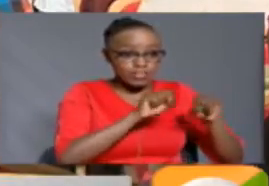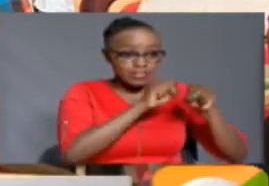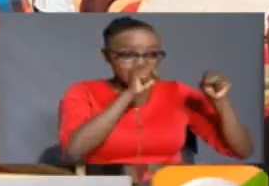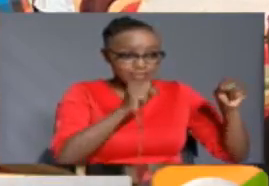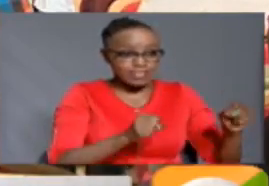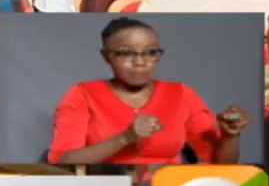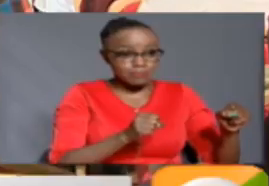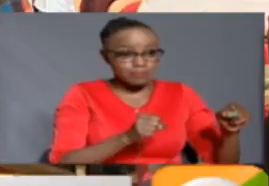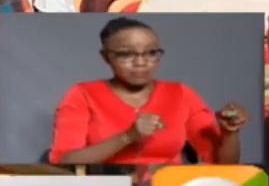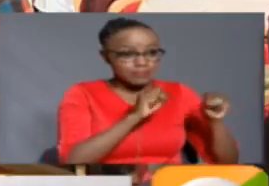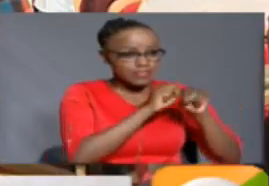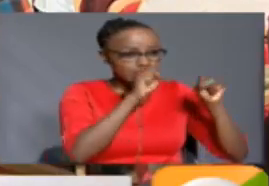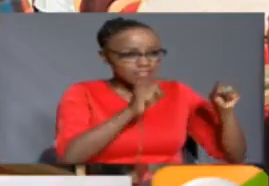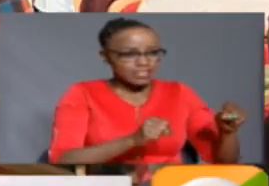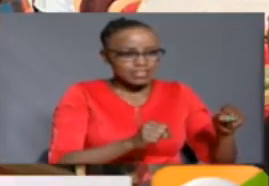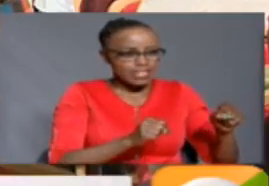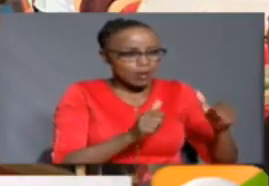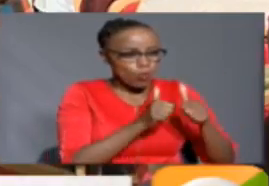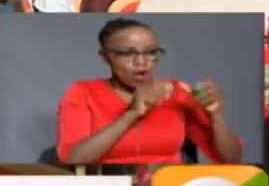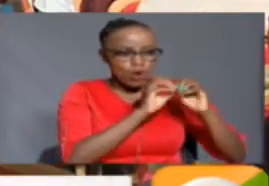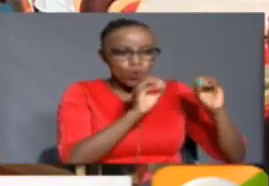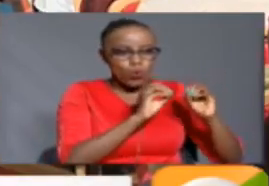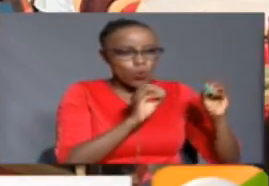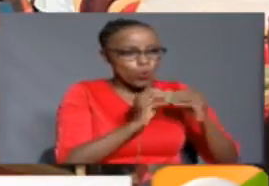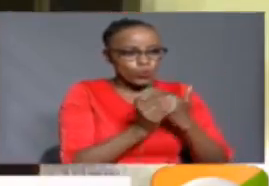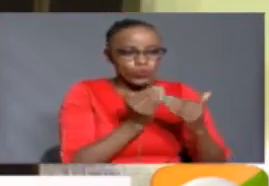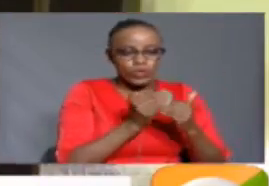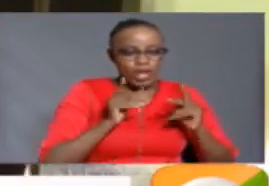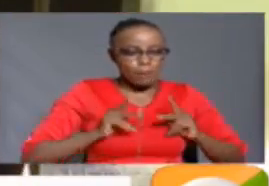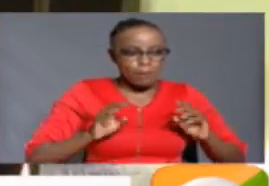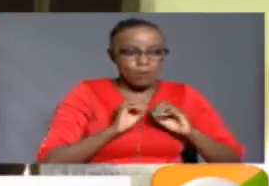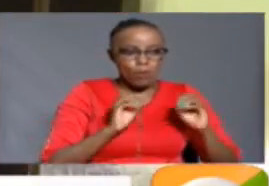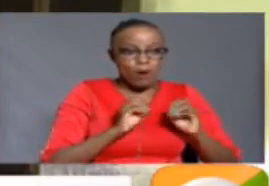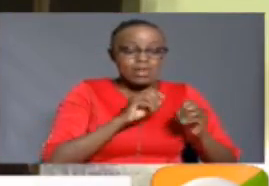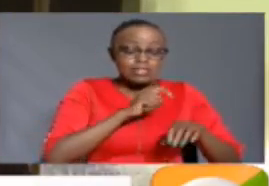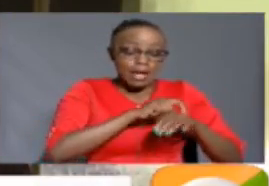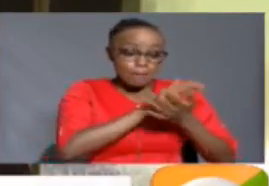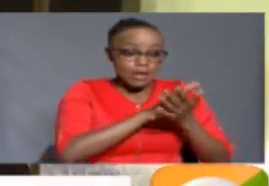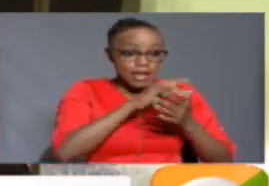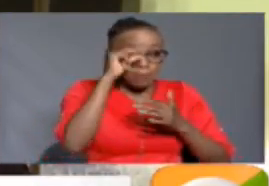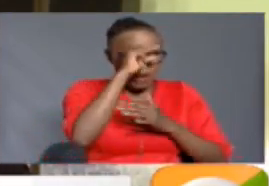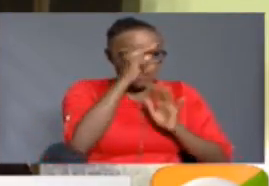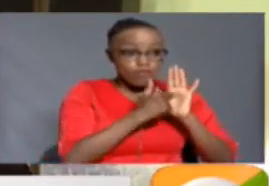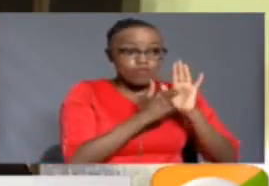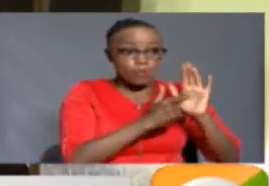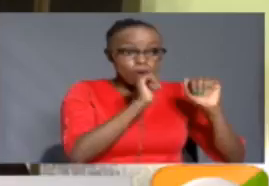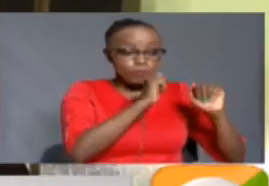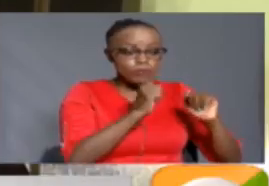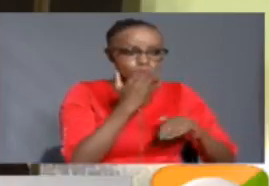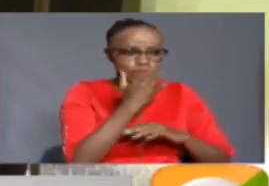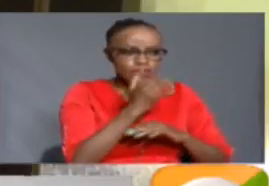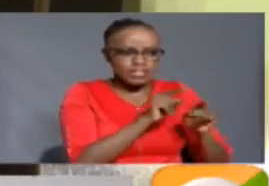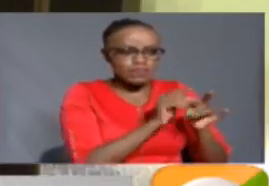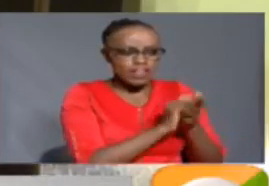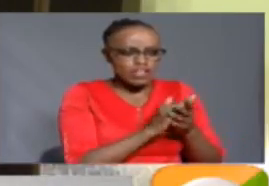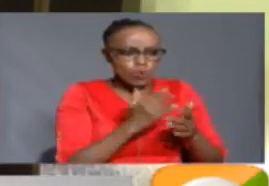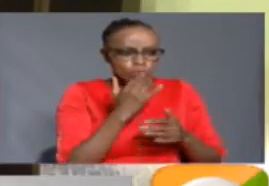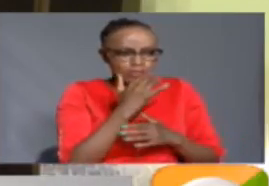system was not set up properly to take care of our people. When I became the governor of Machakos, for example, you could smell the